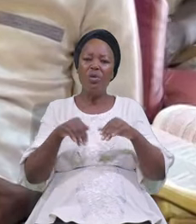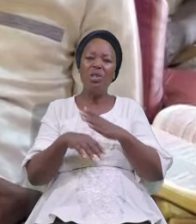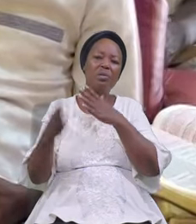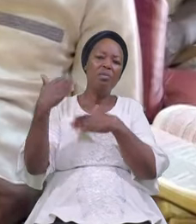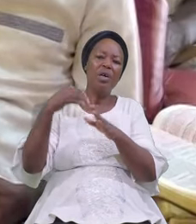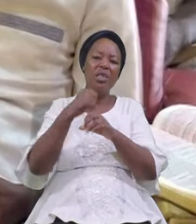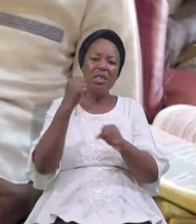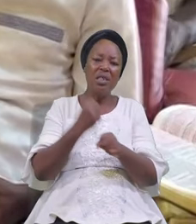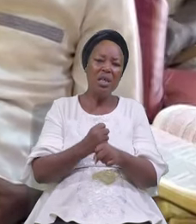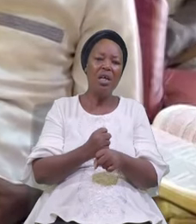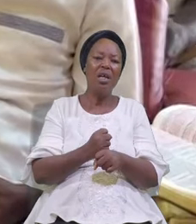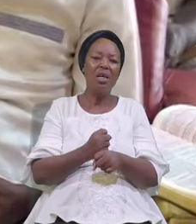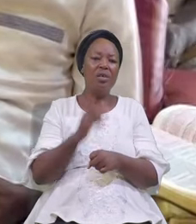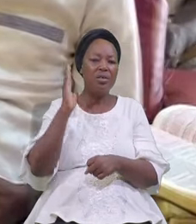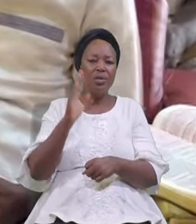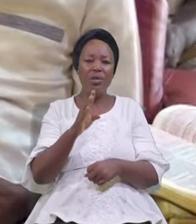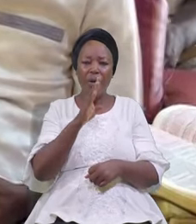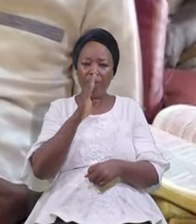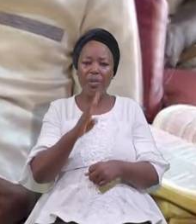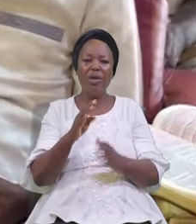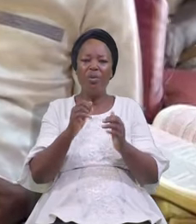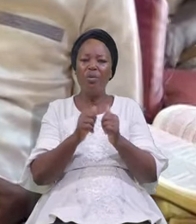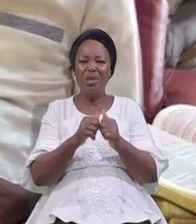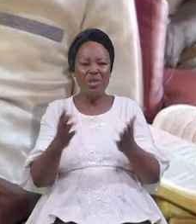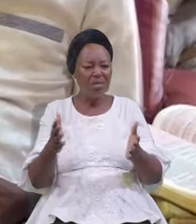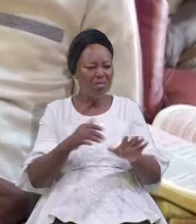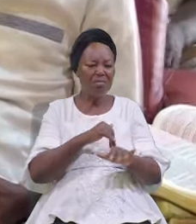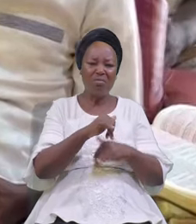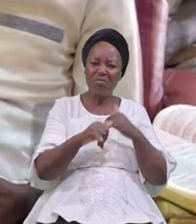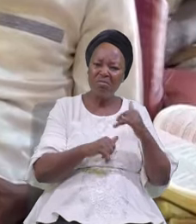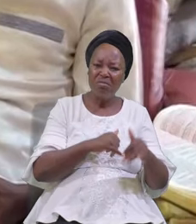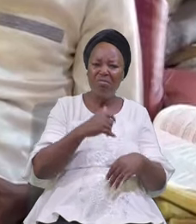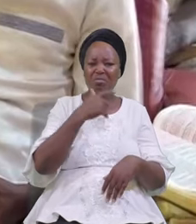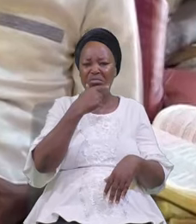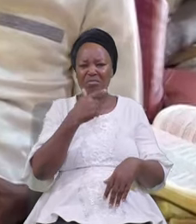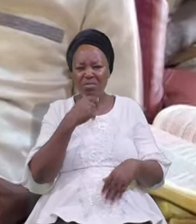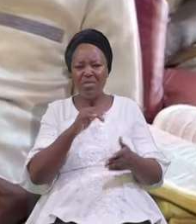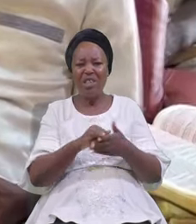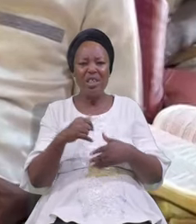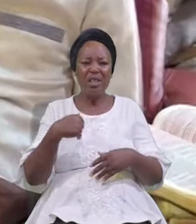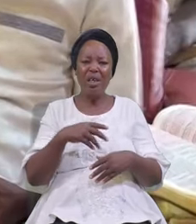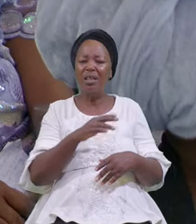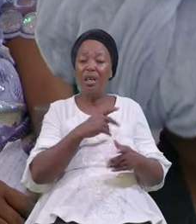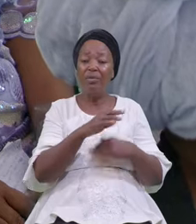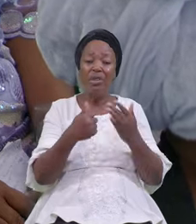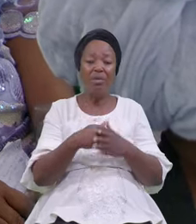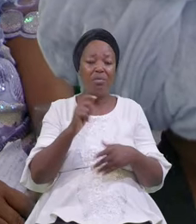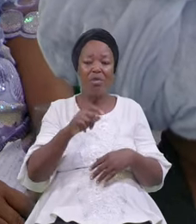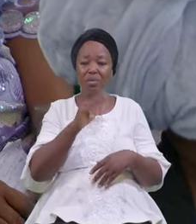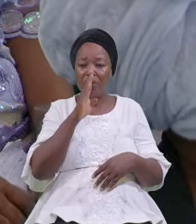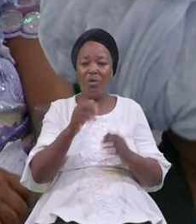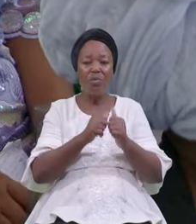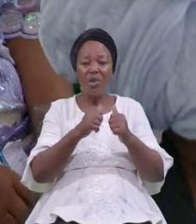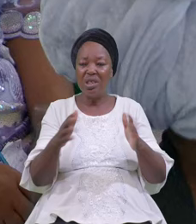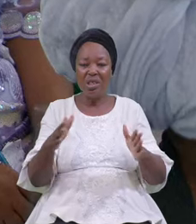should be without a kind of a deception, without debate, and without disputation, that they